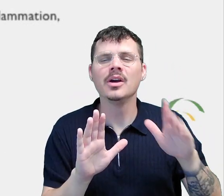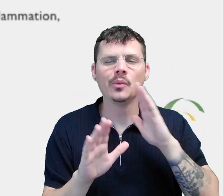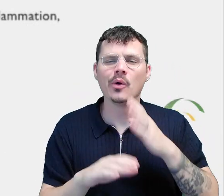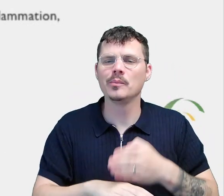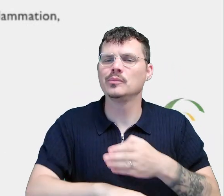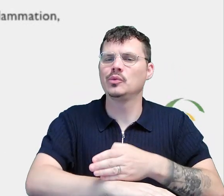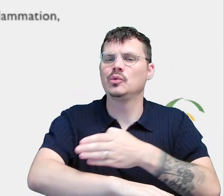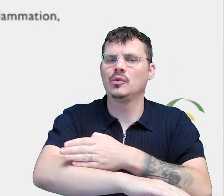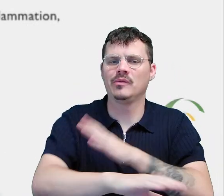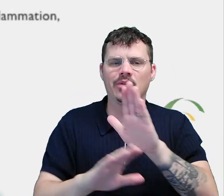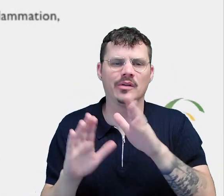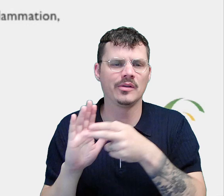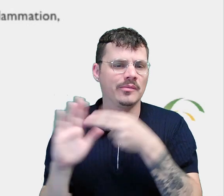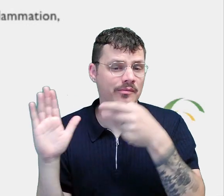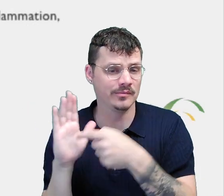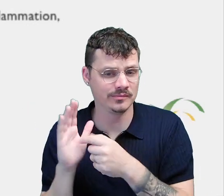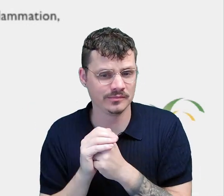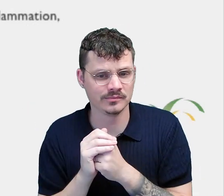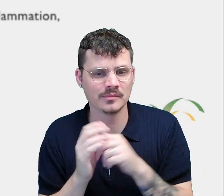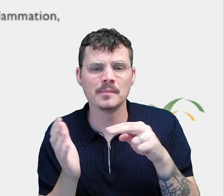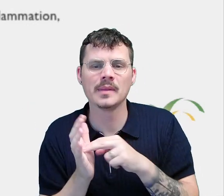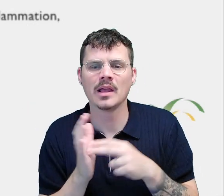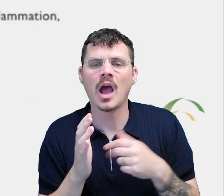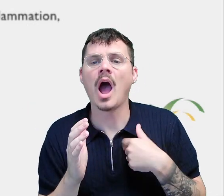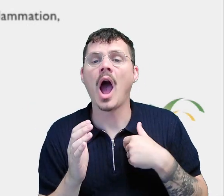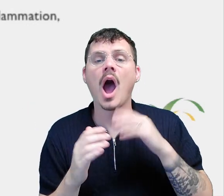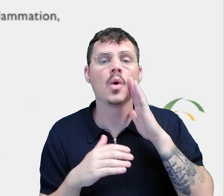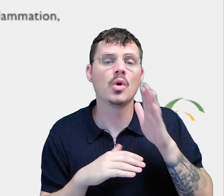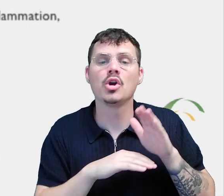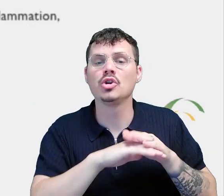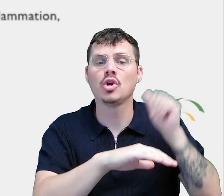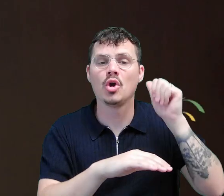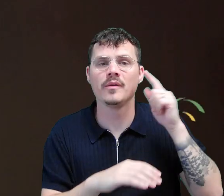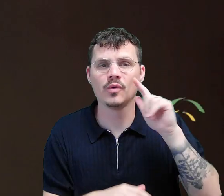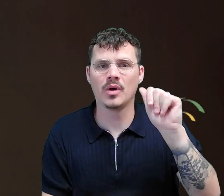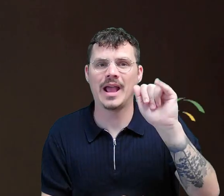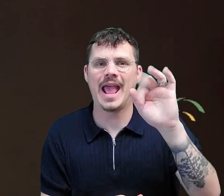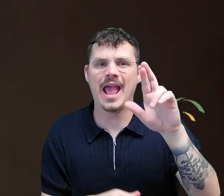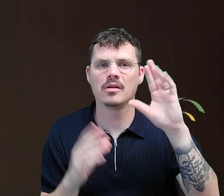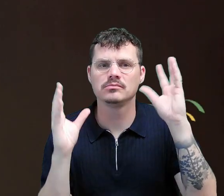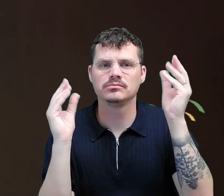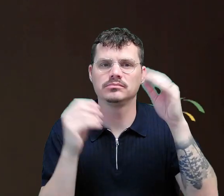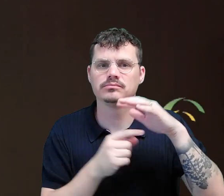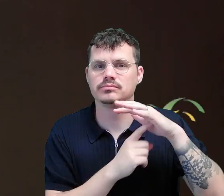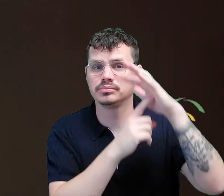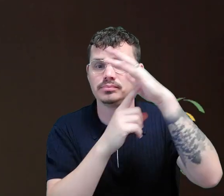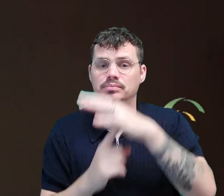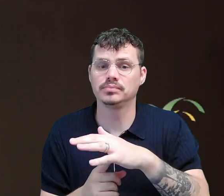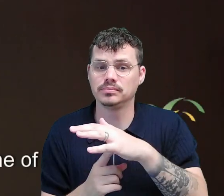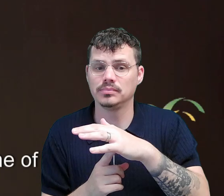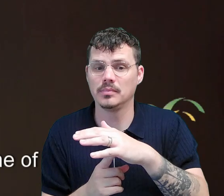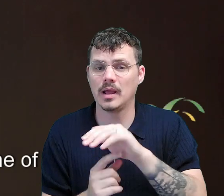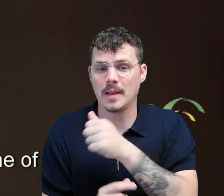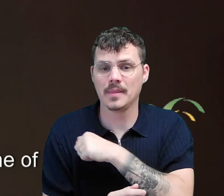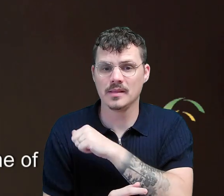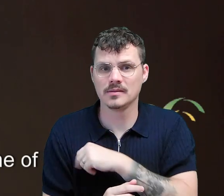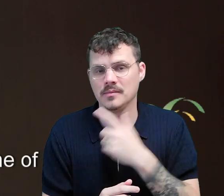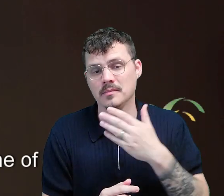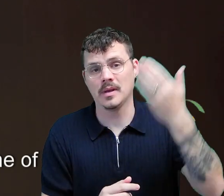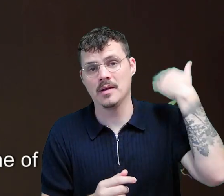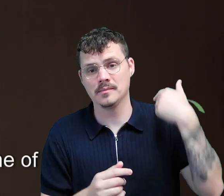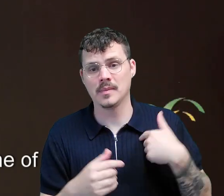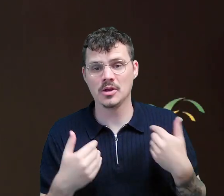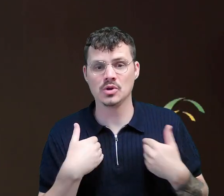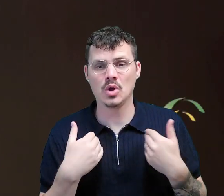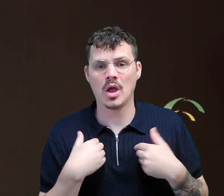prognosis, which means I will call for the air ambulance. I did that for a while. Back in my youth,